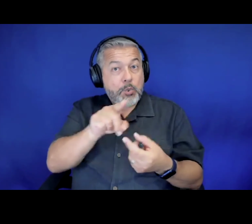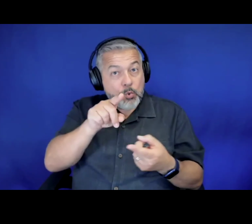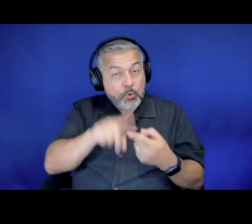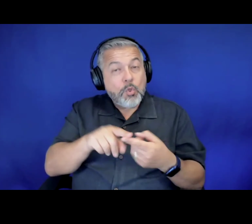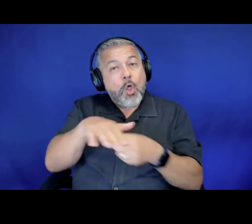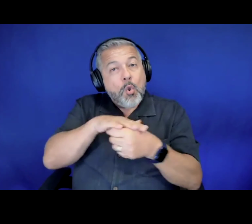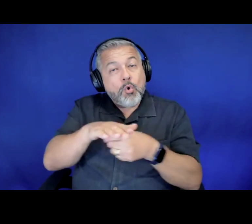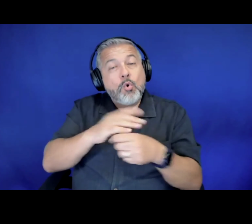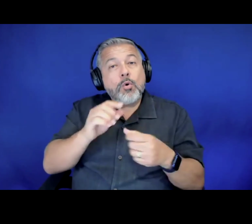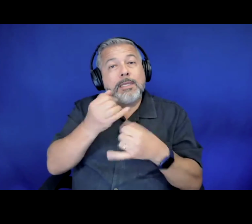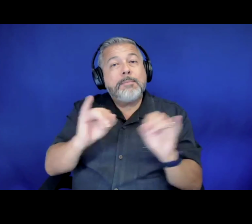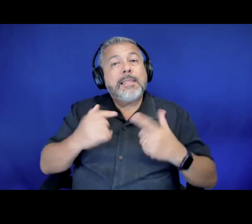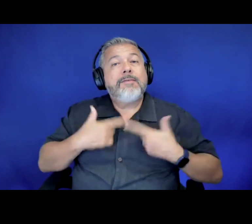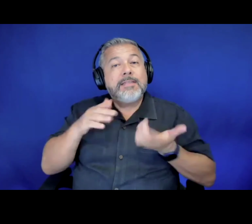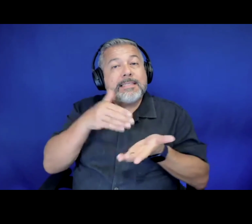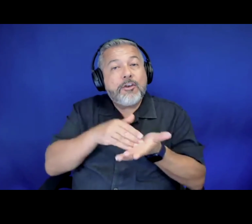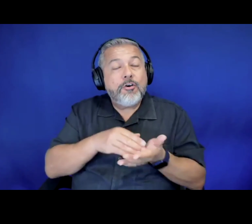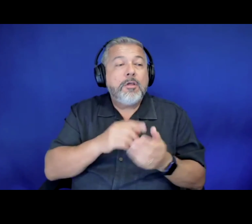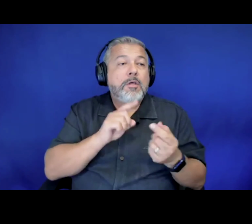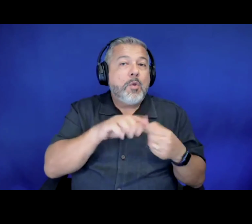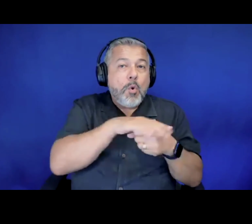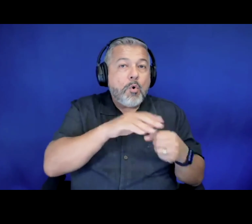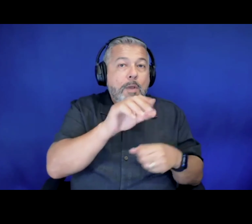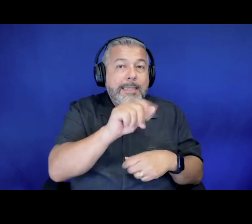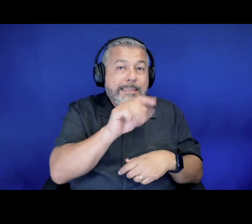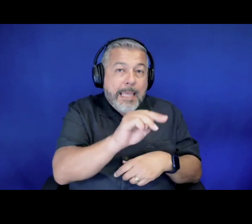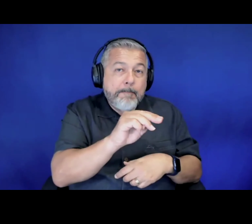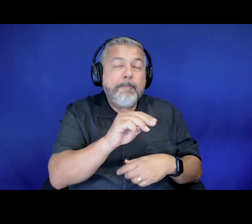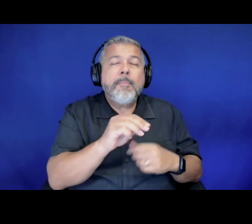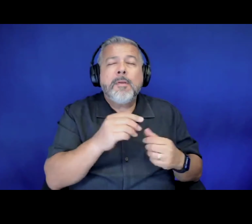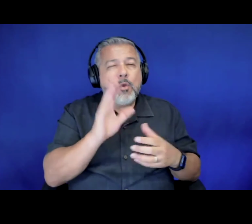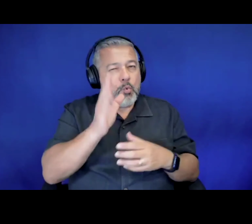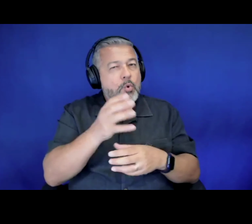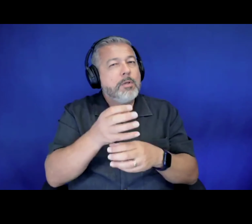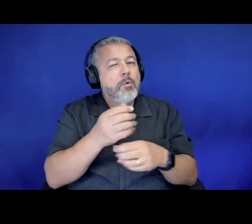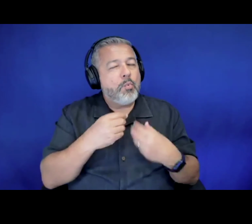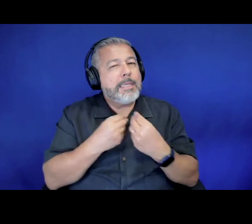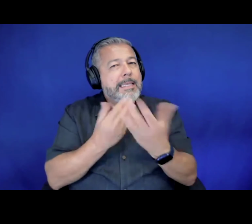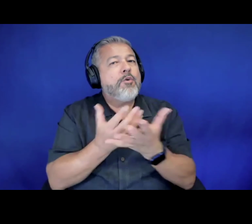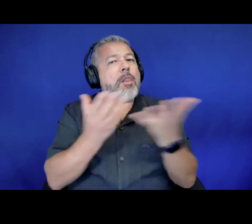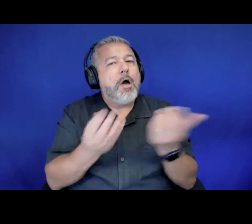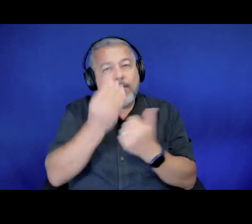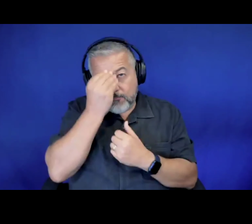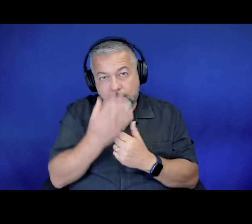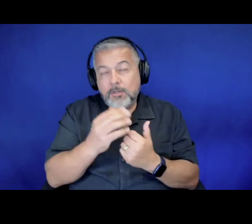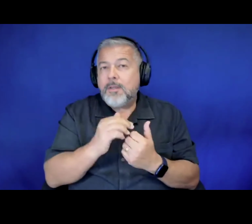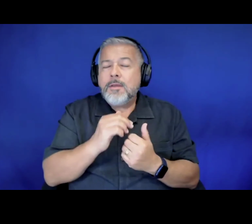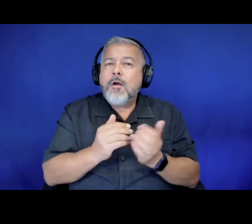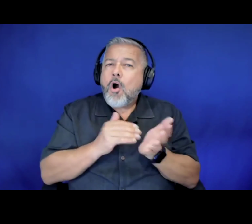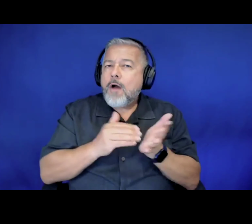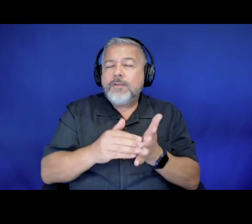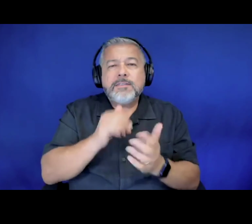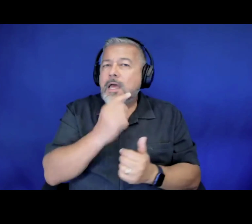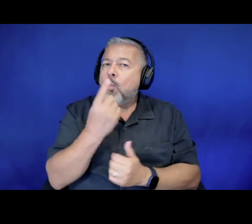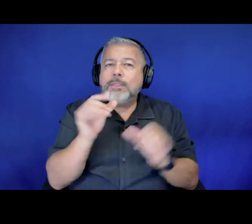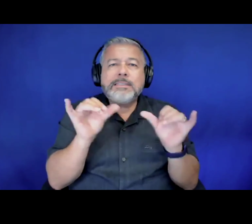your AT advocates there. And so you'll get a lot of information. Many times it's not a one size fits all, so